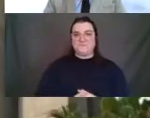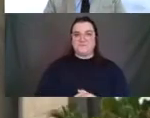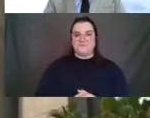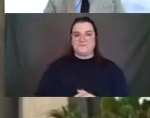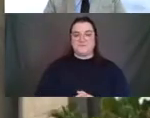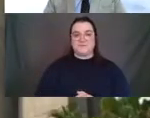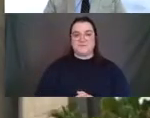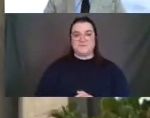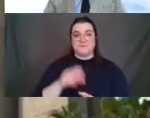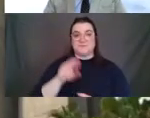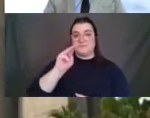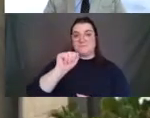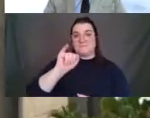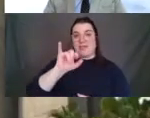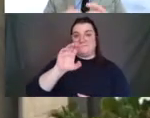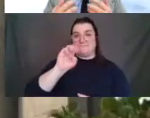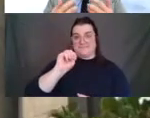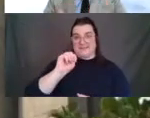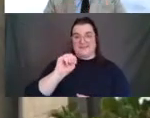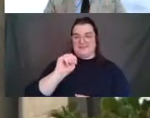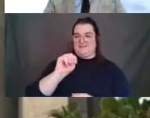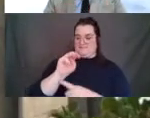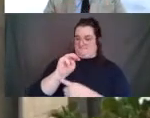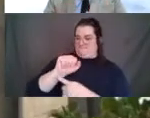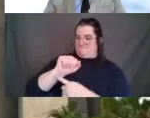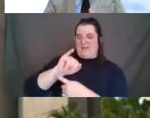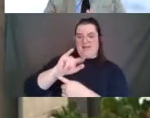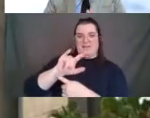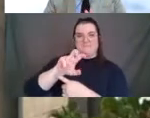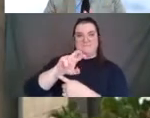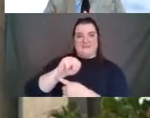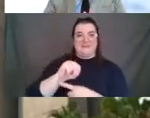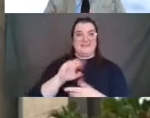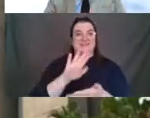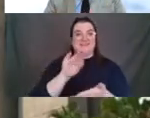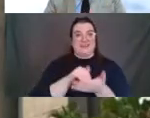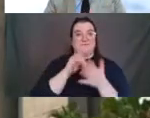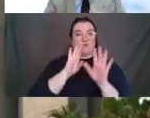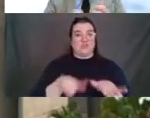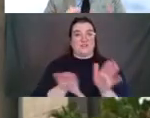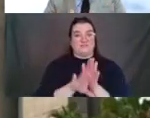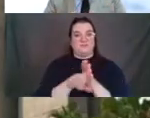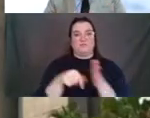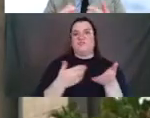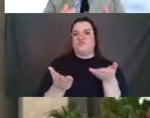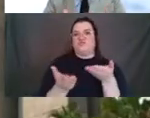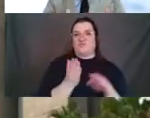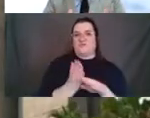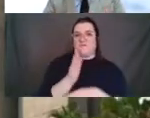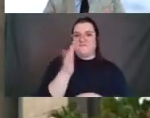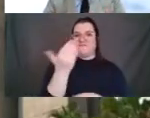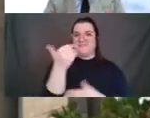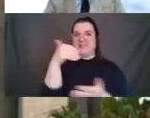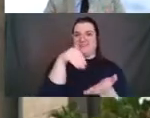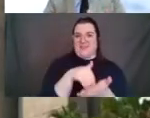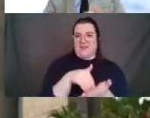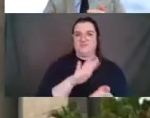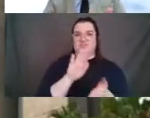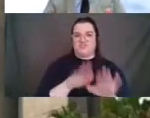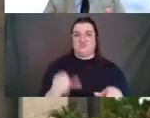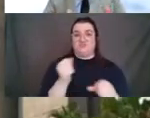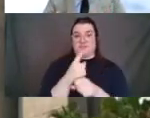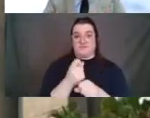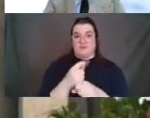So at the Mailman Center for Child Development, we serve over about 15,000 children per year, and our center has a particular emphasis on